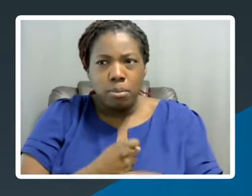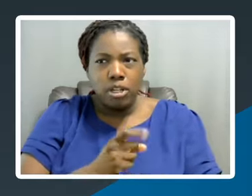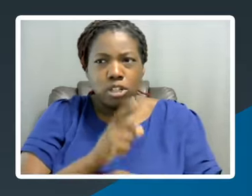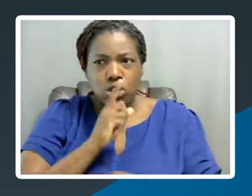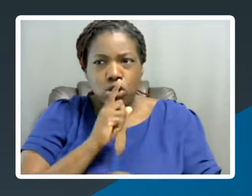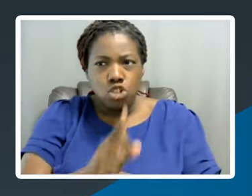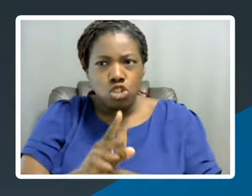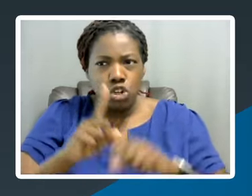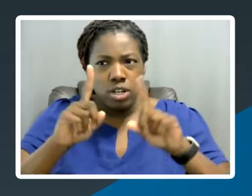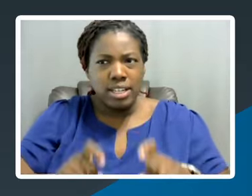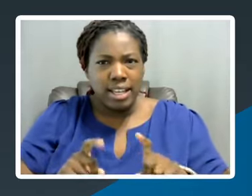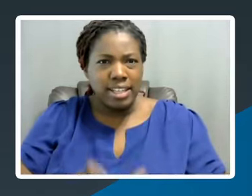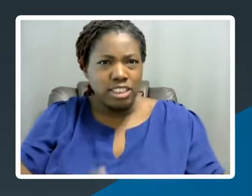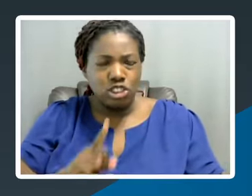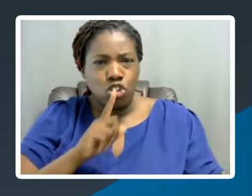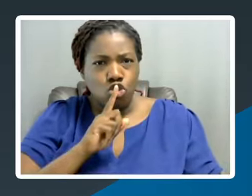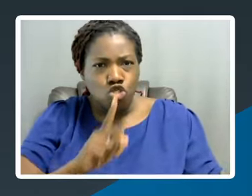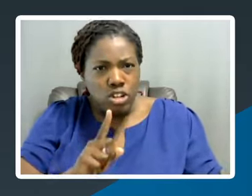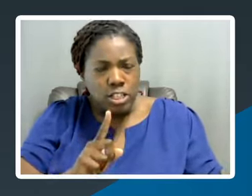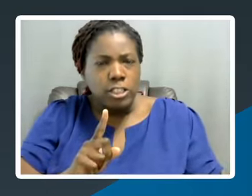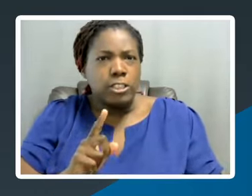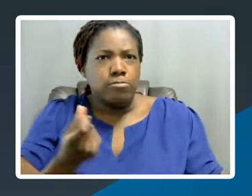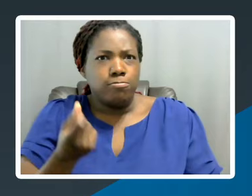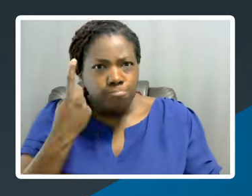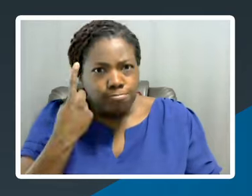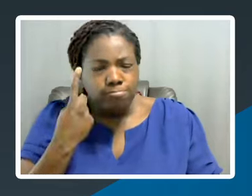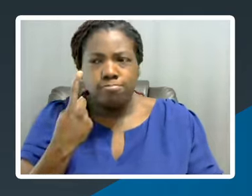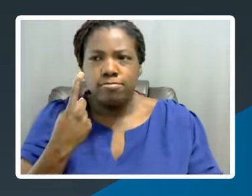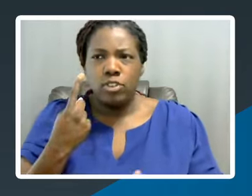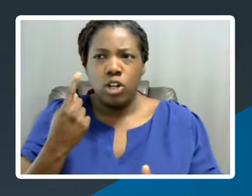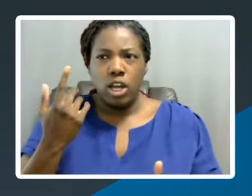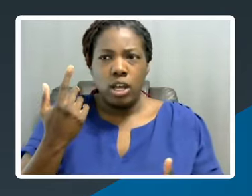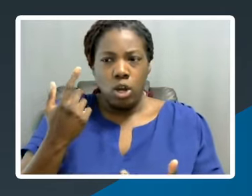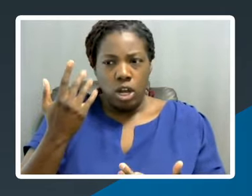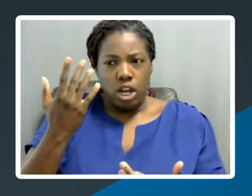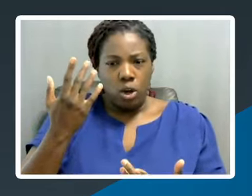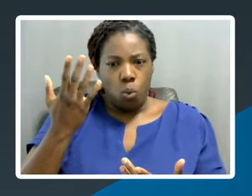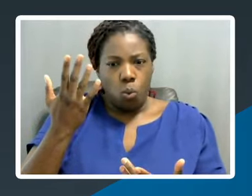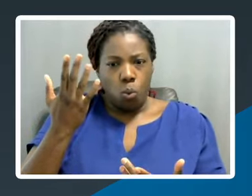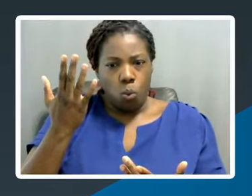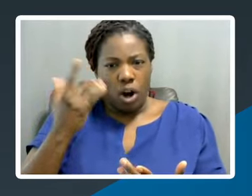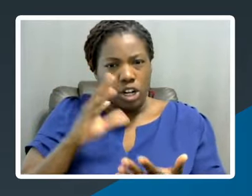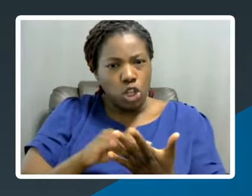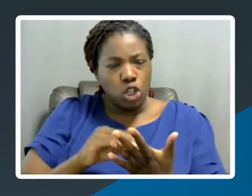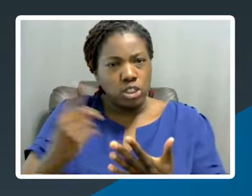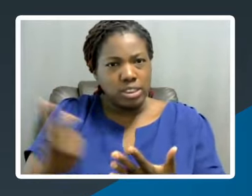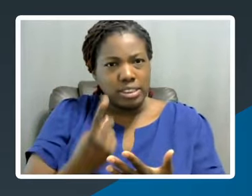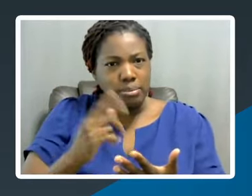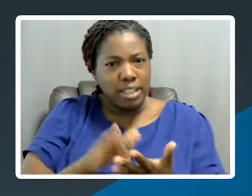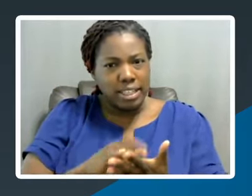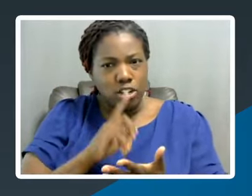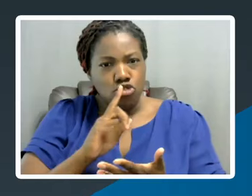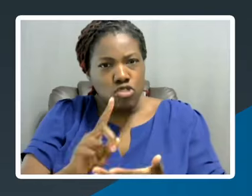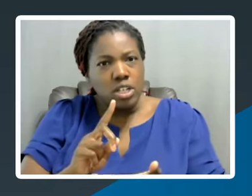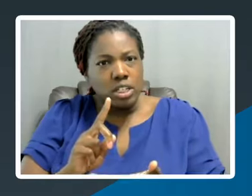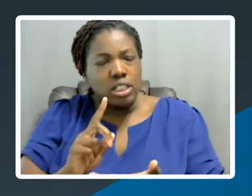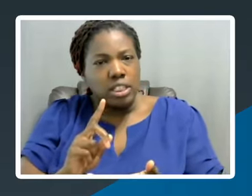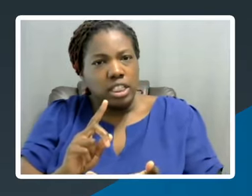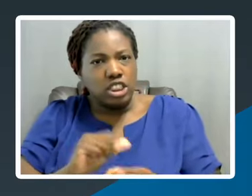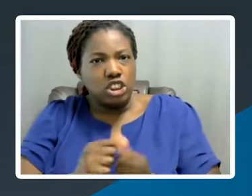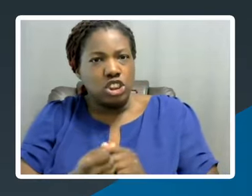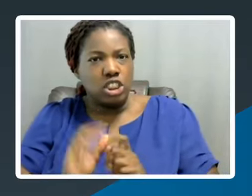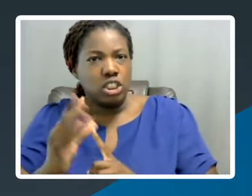are meaningful and that students understand why they're learning something. Just something as simple as that makes a big difference in a culture of cheating. But access